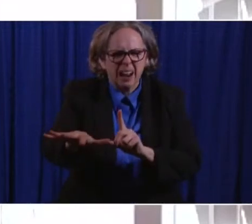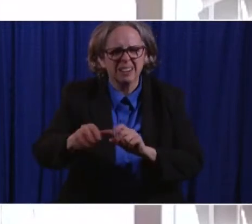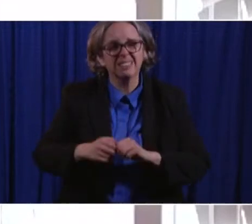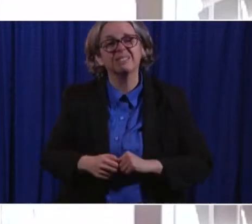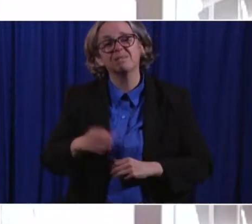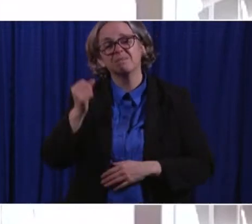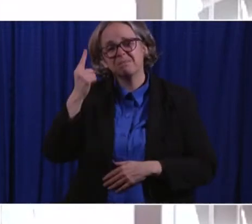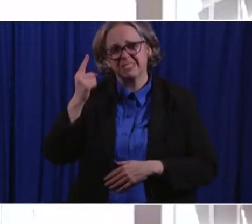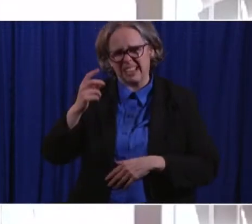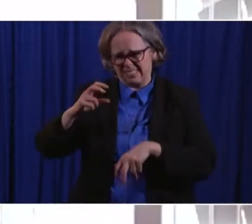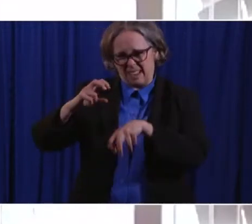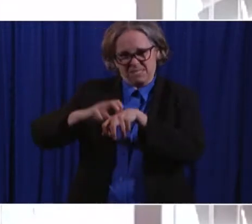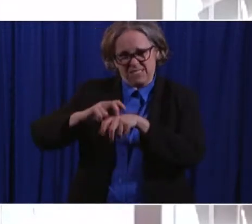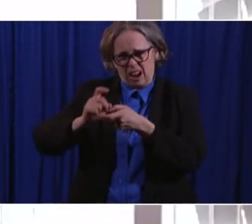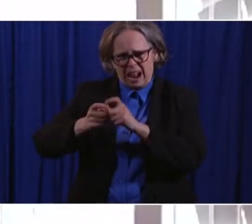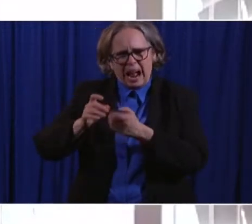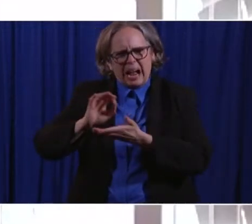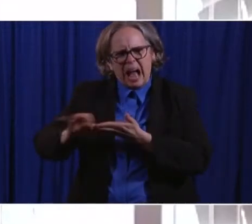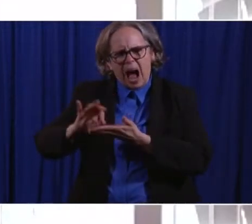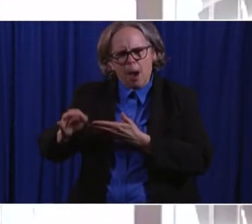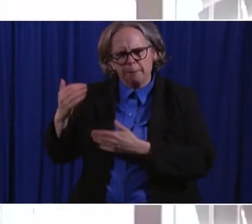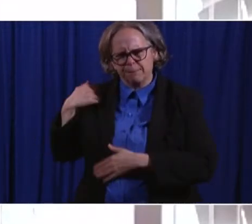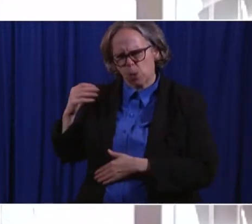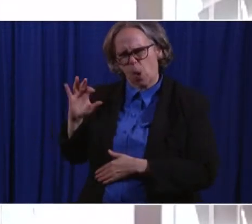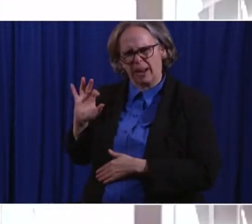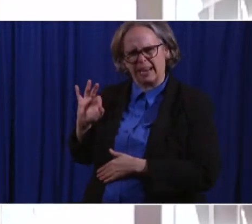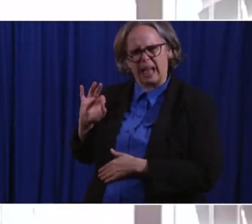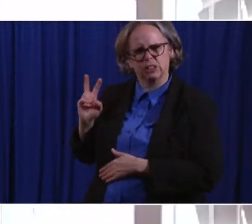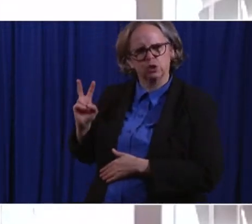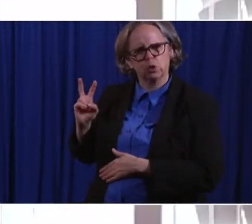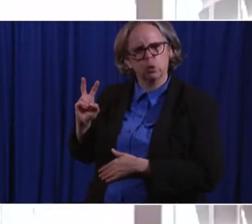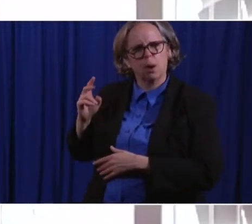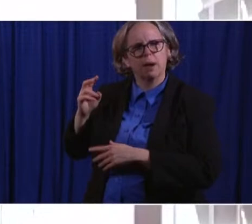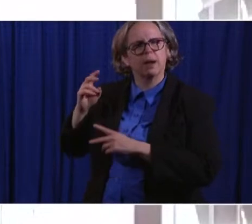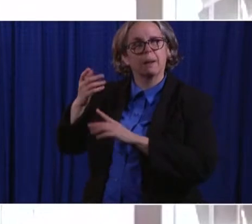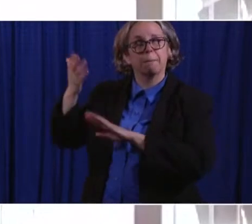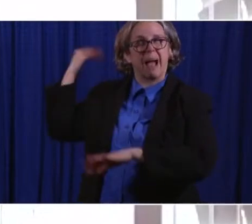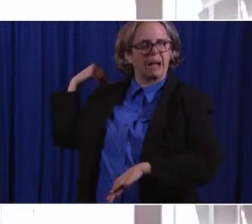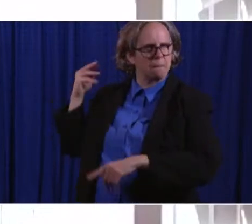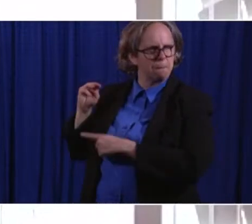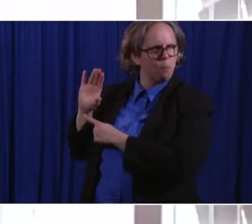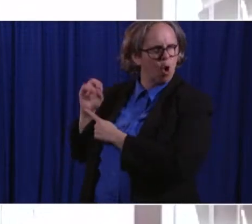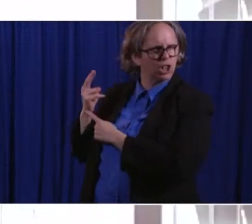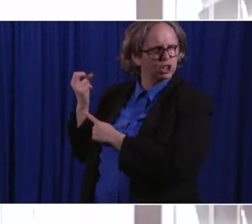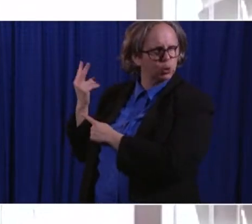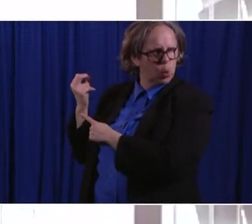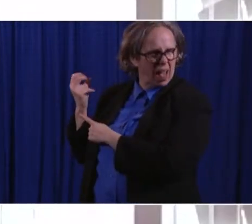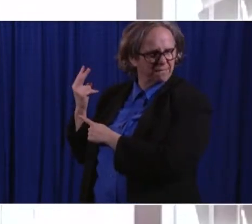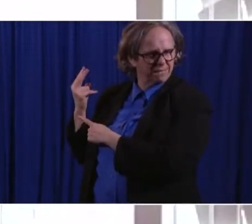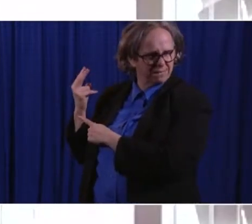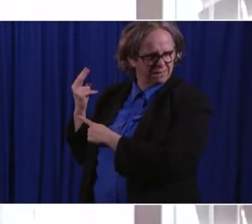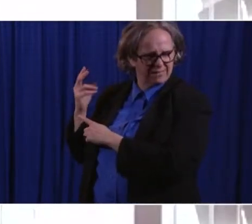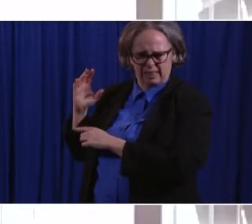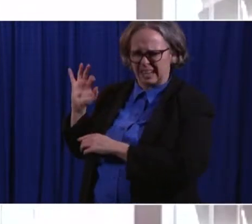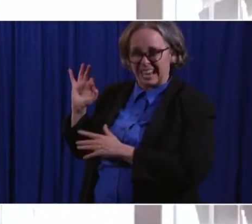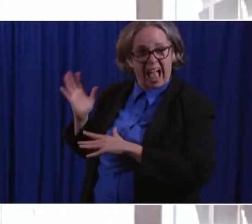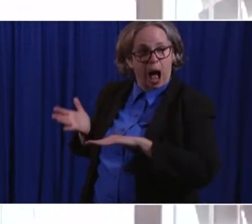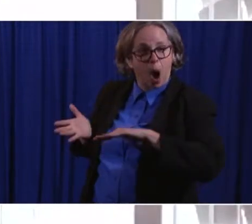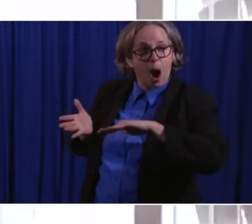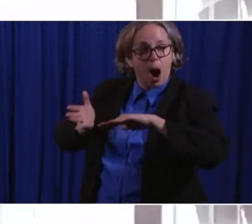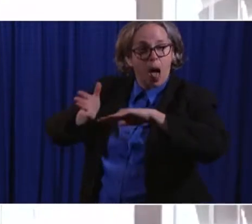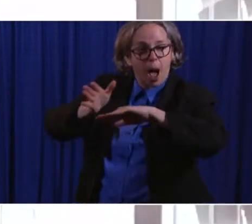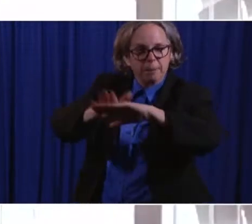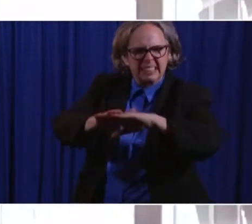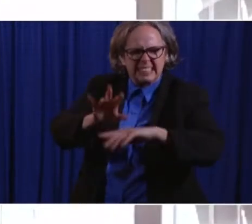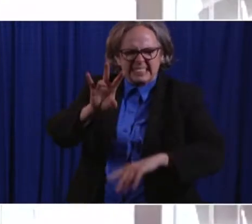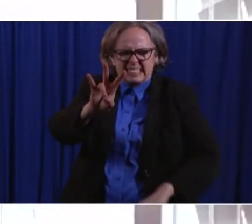from 92 back on March 12th up to 797 today. That's